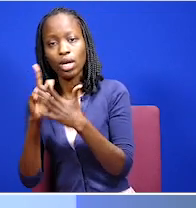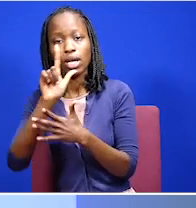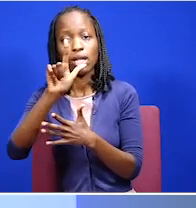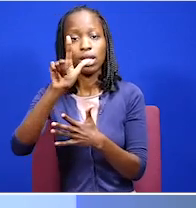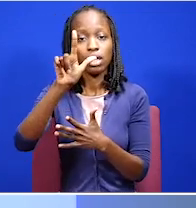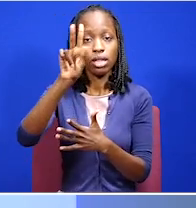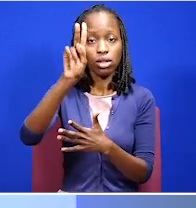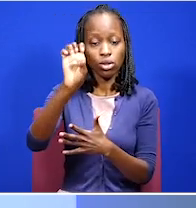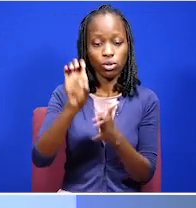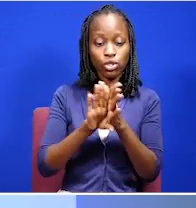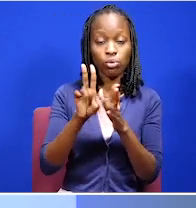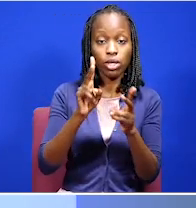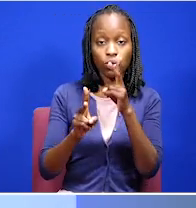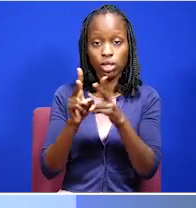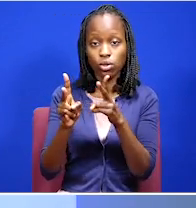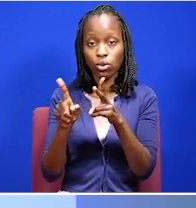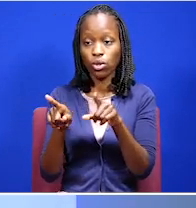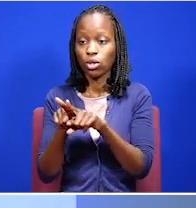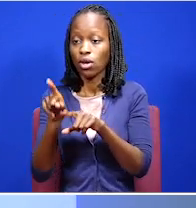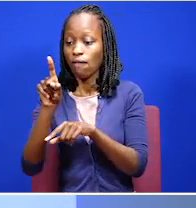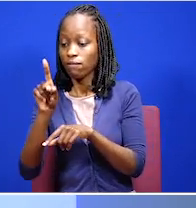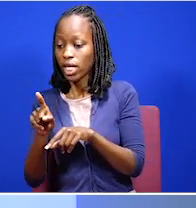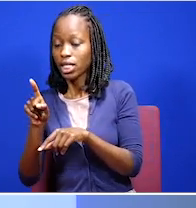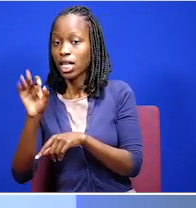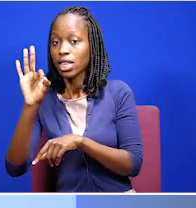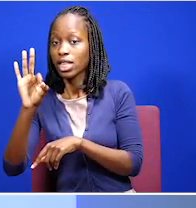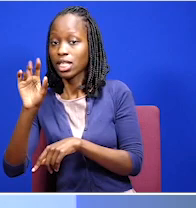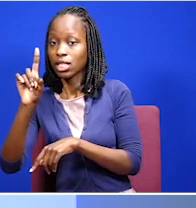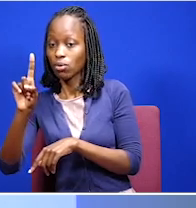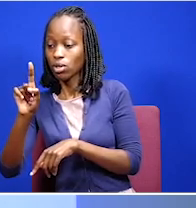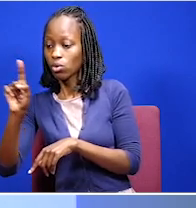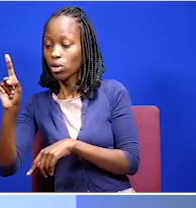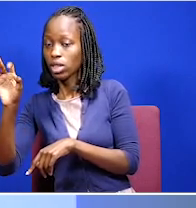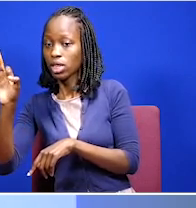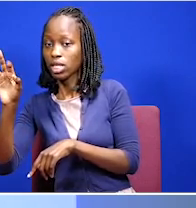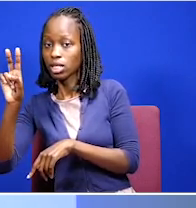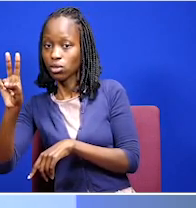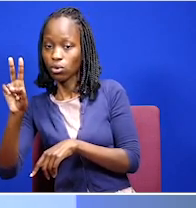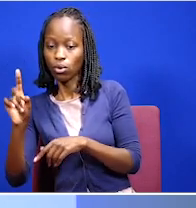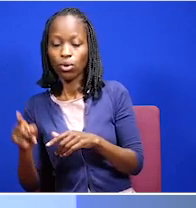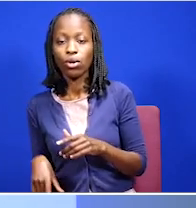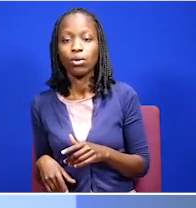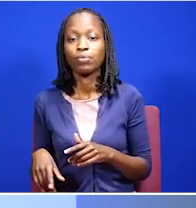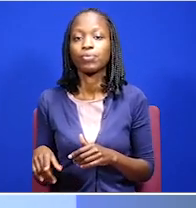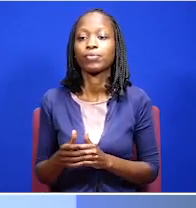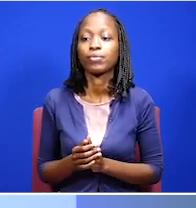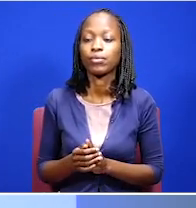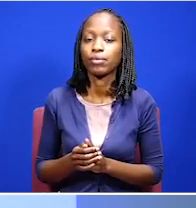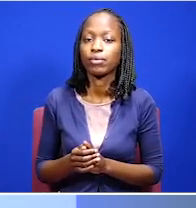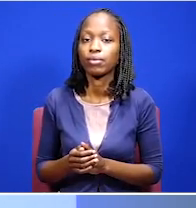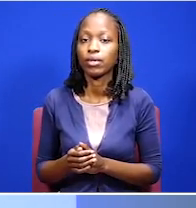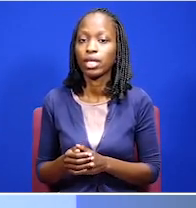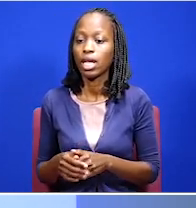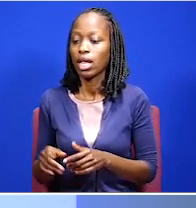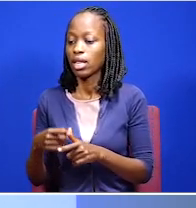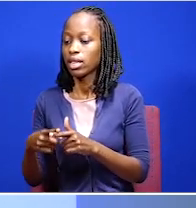Luke, chapter 22. And I want to read verse 31 and verse 32. And then I will go